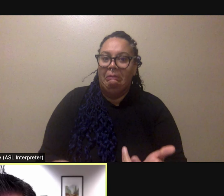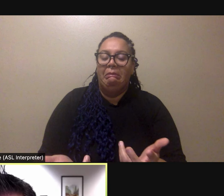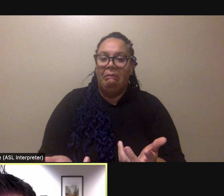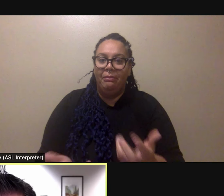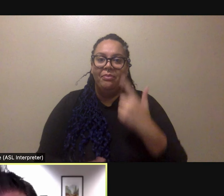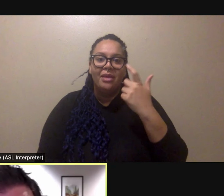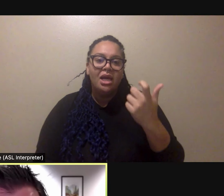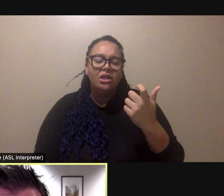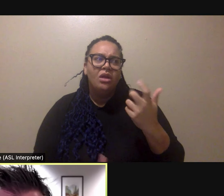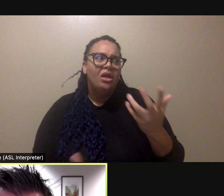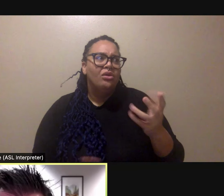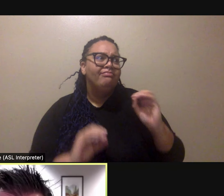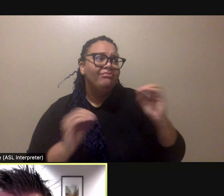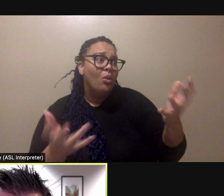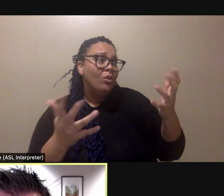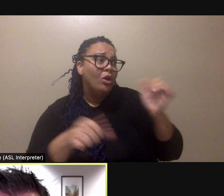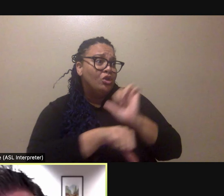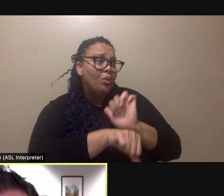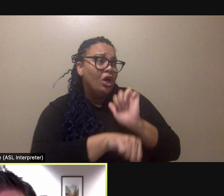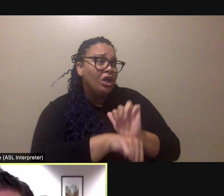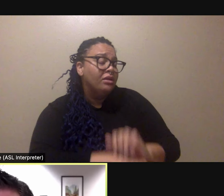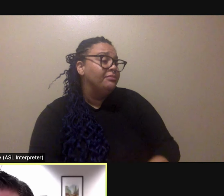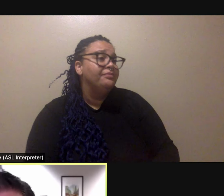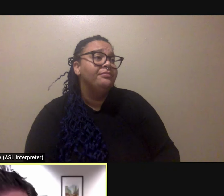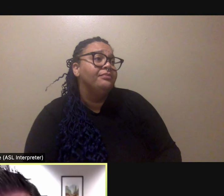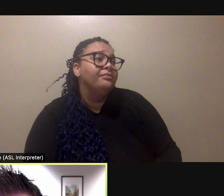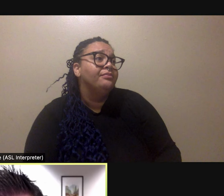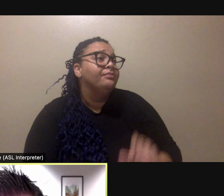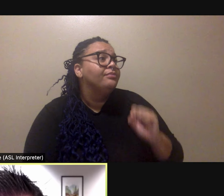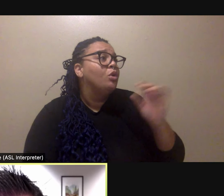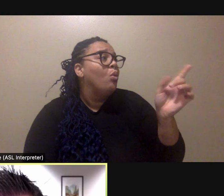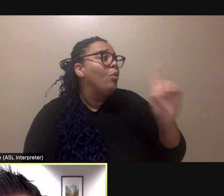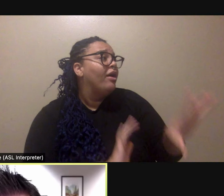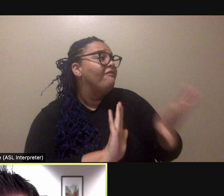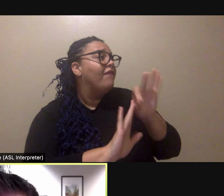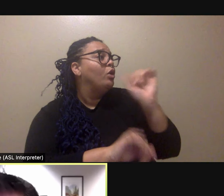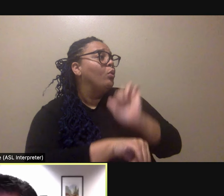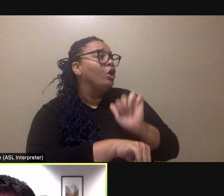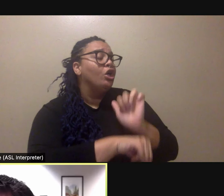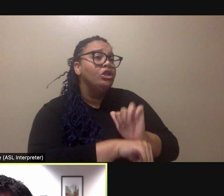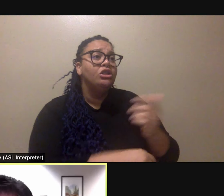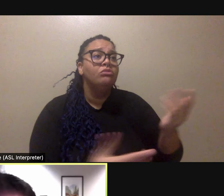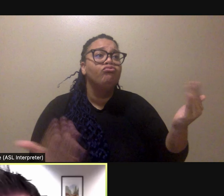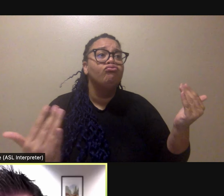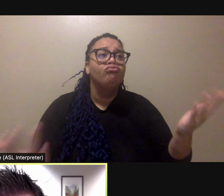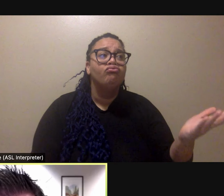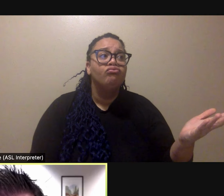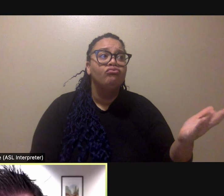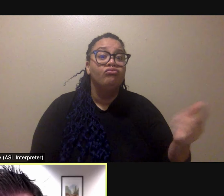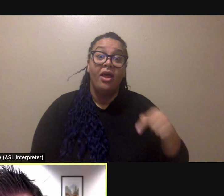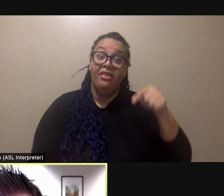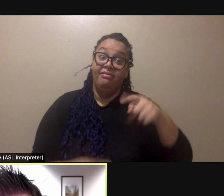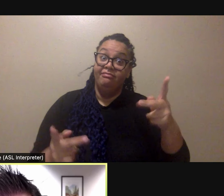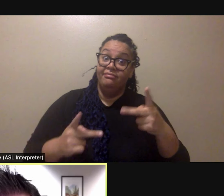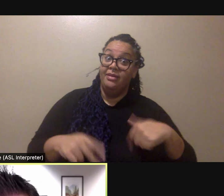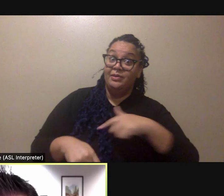Because they're like, well, no one wants to work. So where are we going to find the workers? This is a place we can find